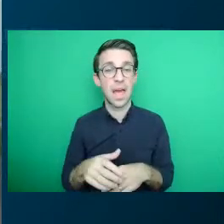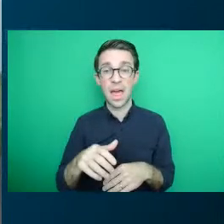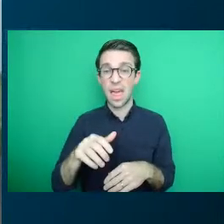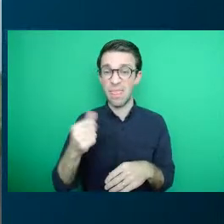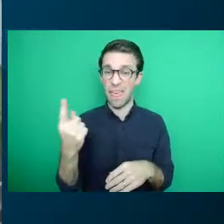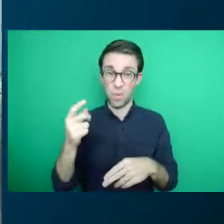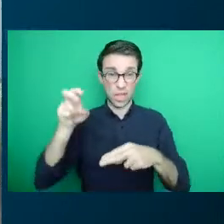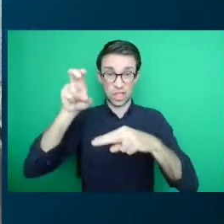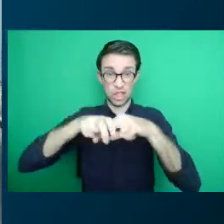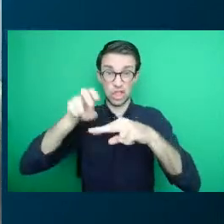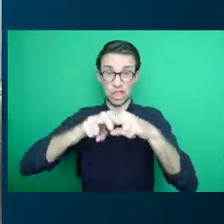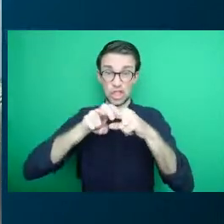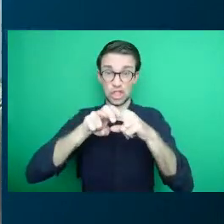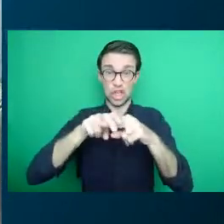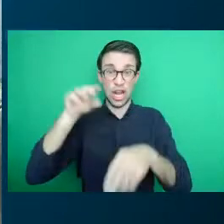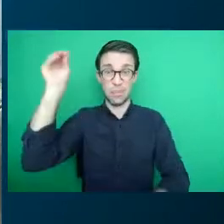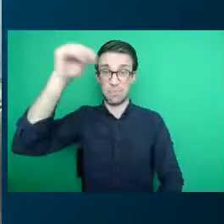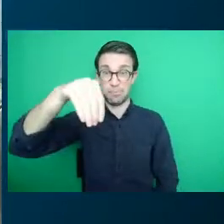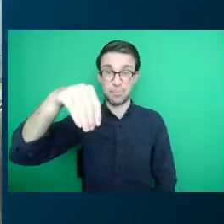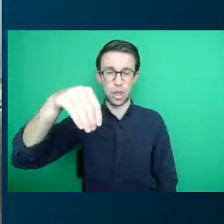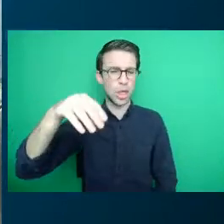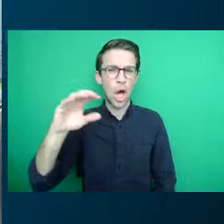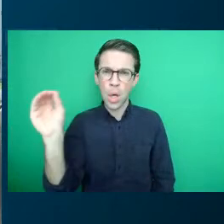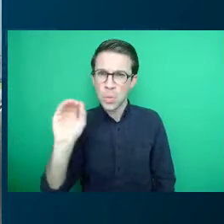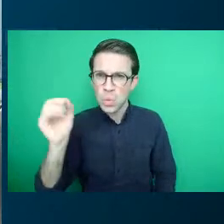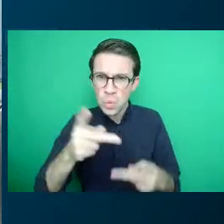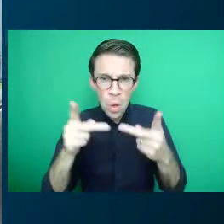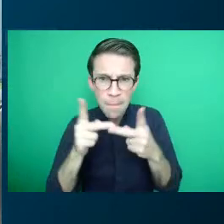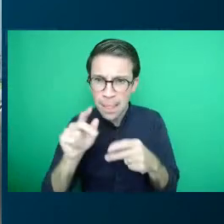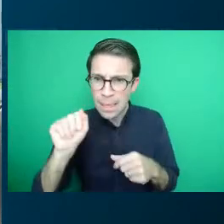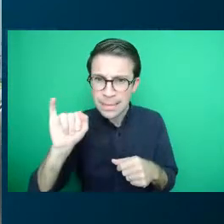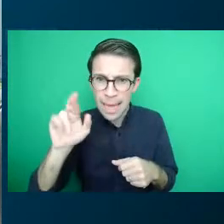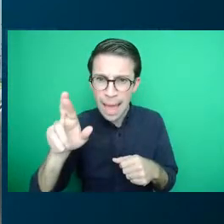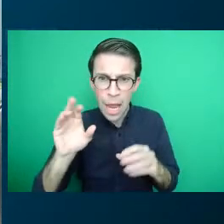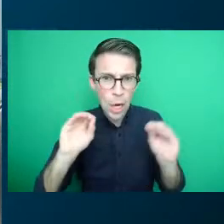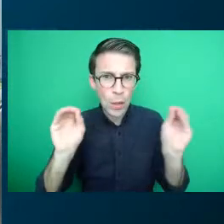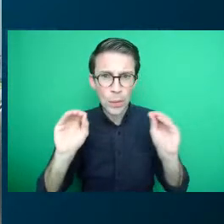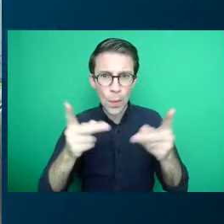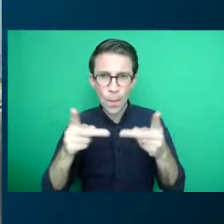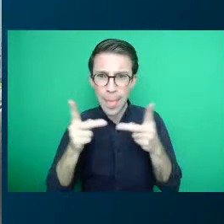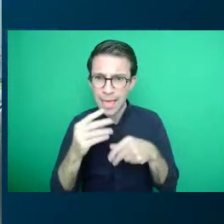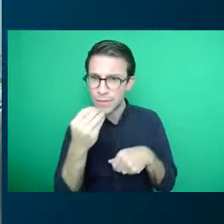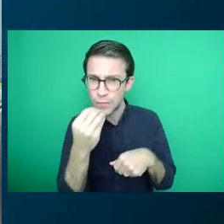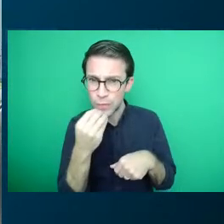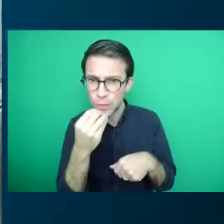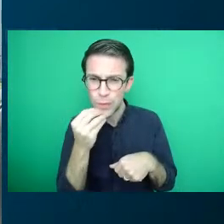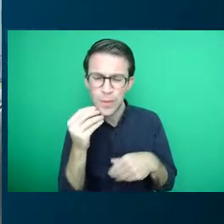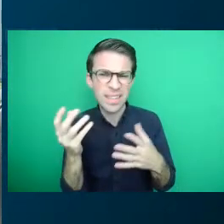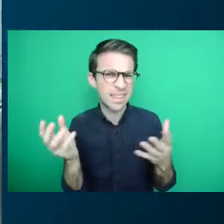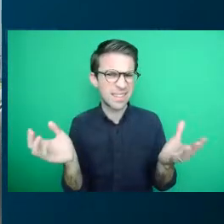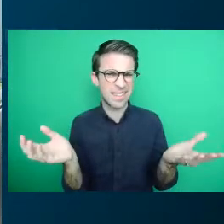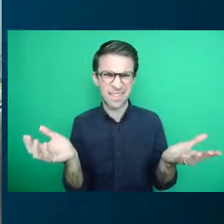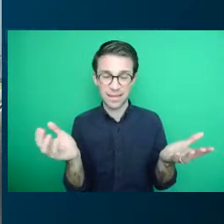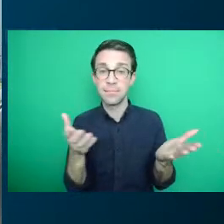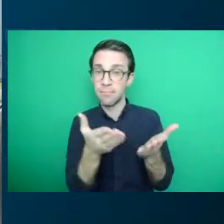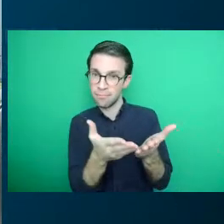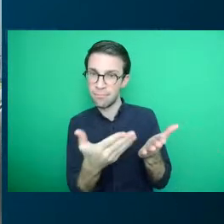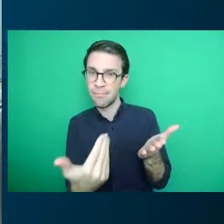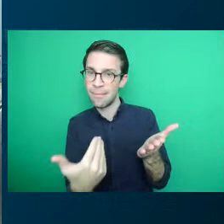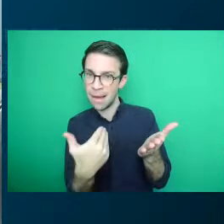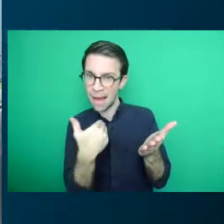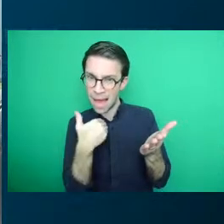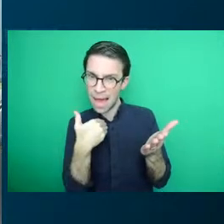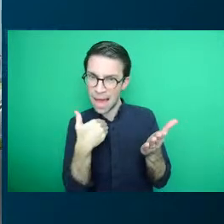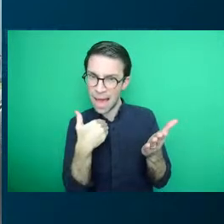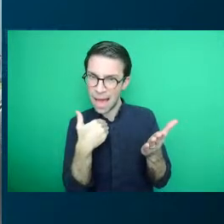had the command chair, that didn't have room for snacks. That didn't have any oxygen for them to breathe. This didn't have... But this capsule looks like it'll protect